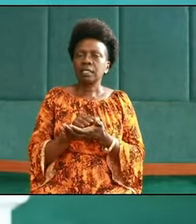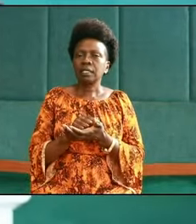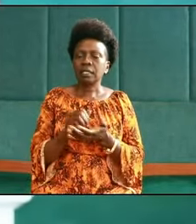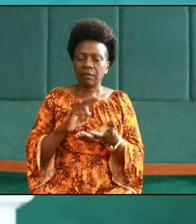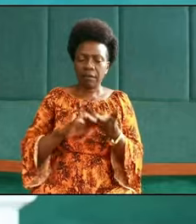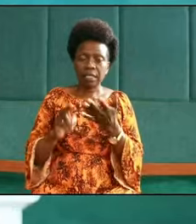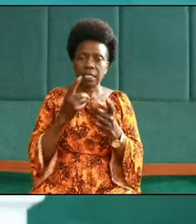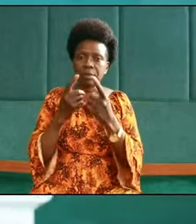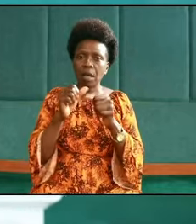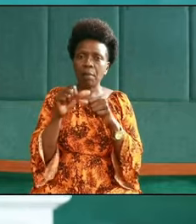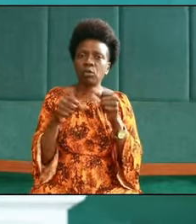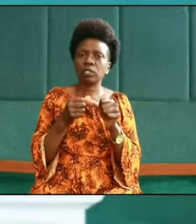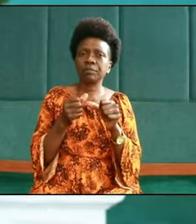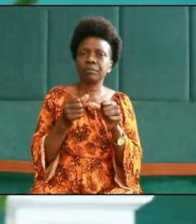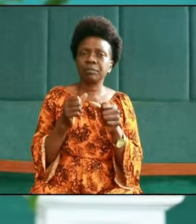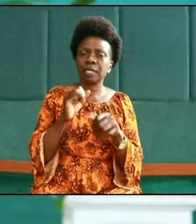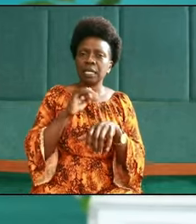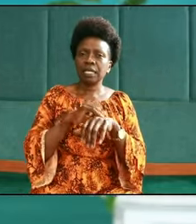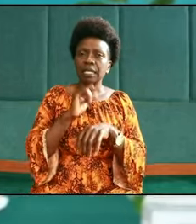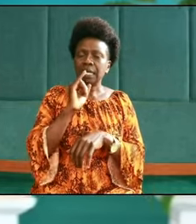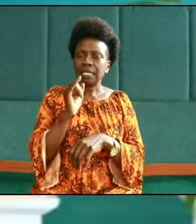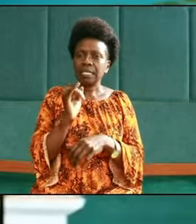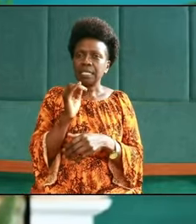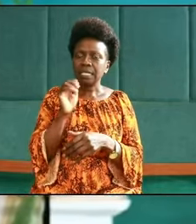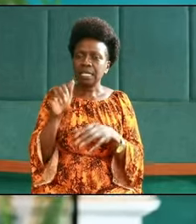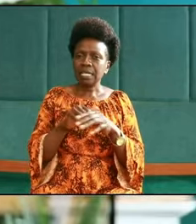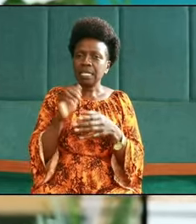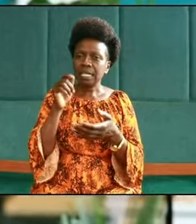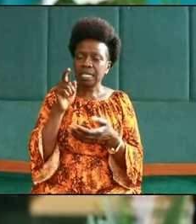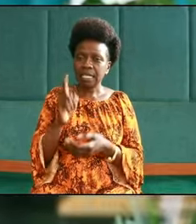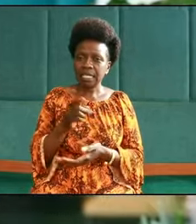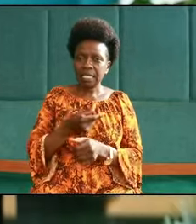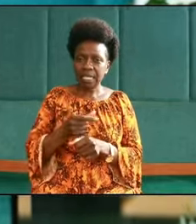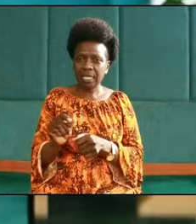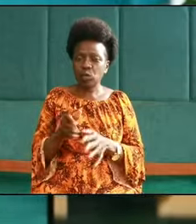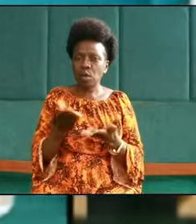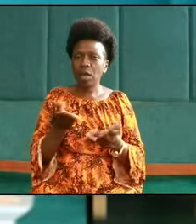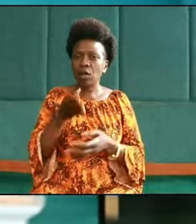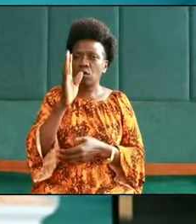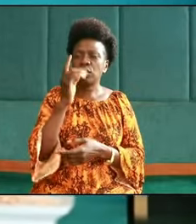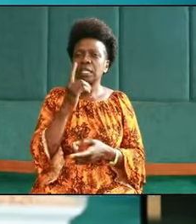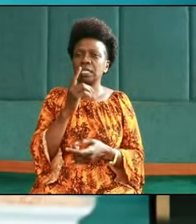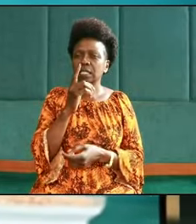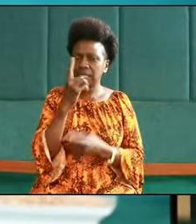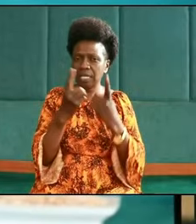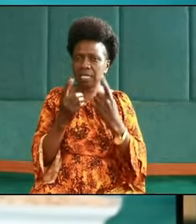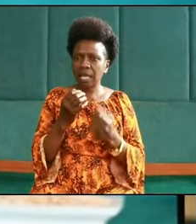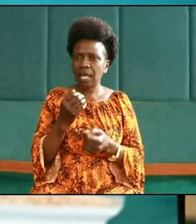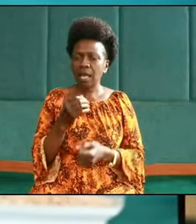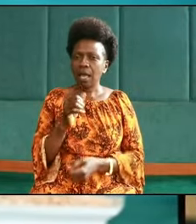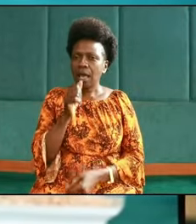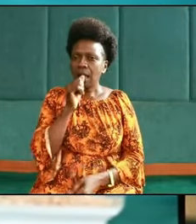speaking about. It is in this place where God is saying, "I am